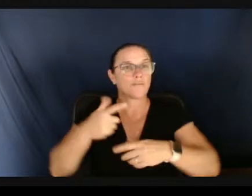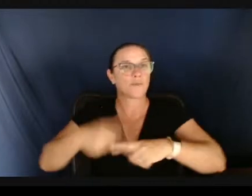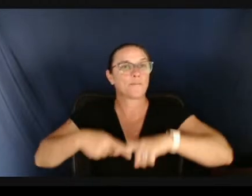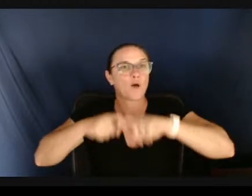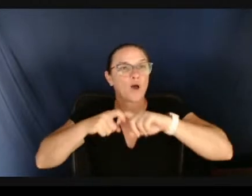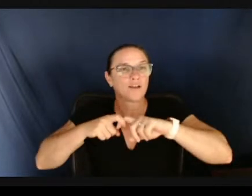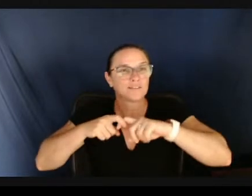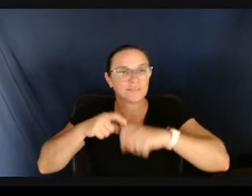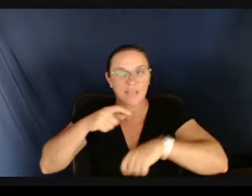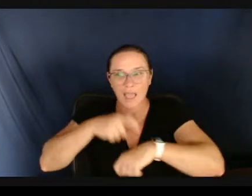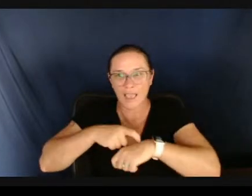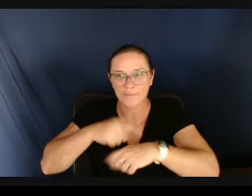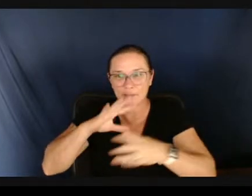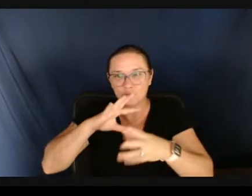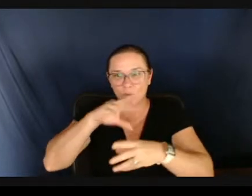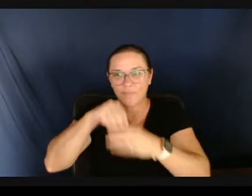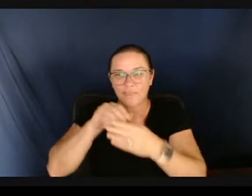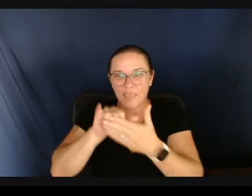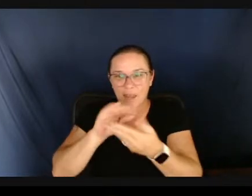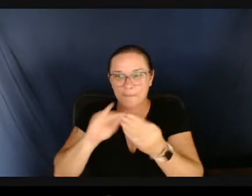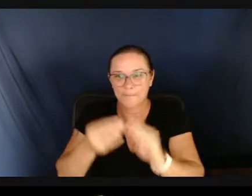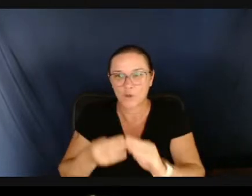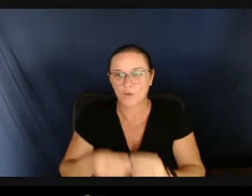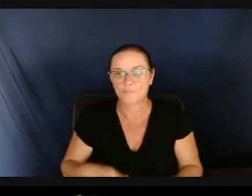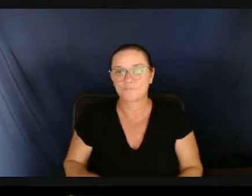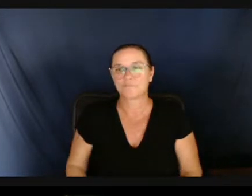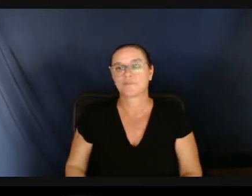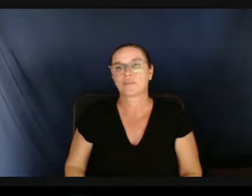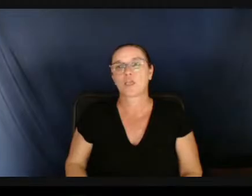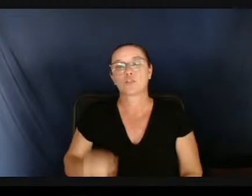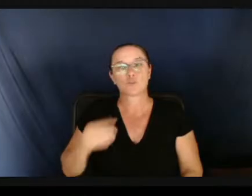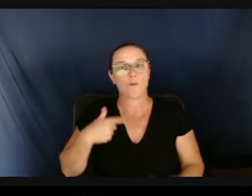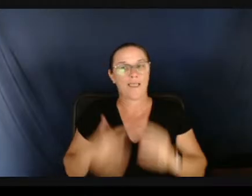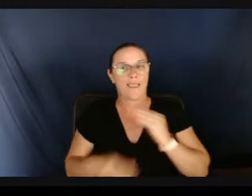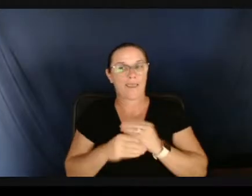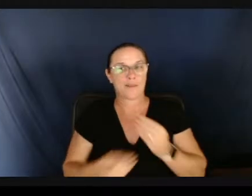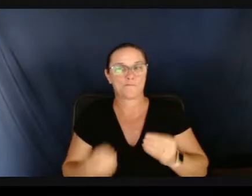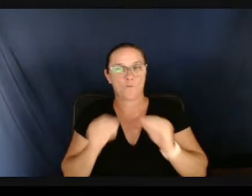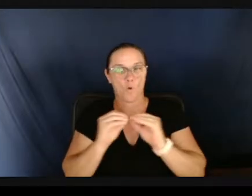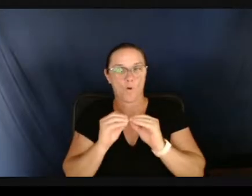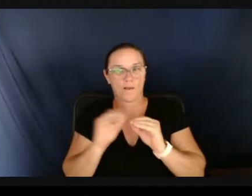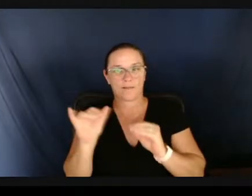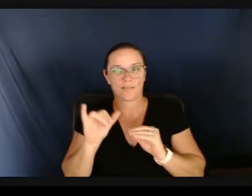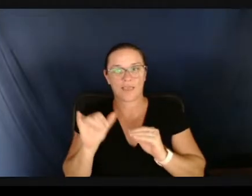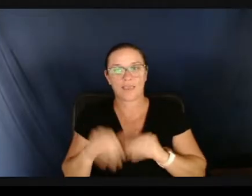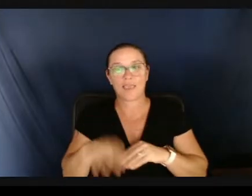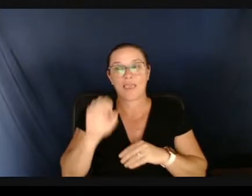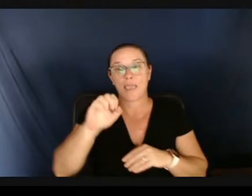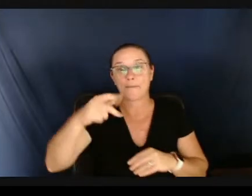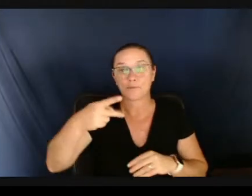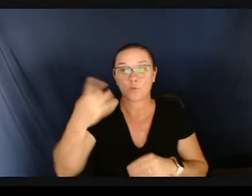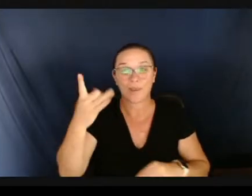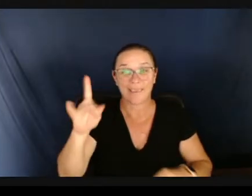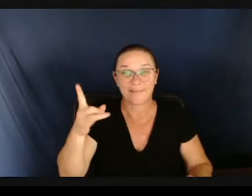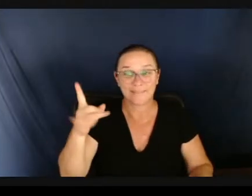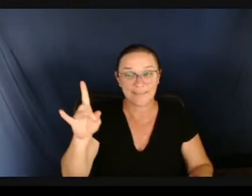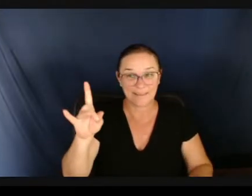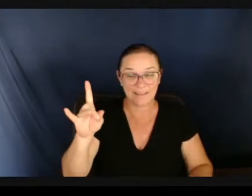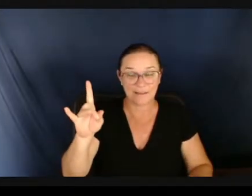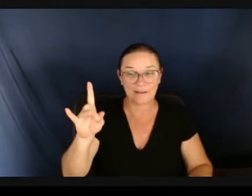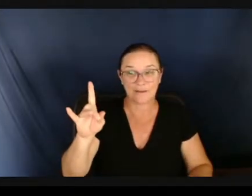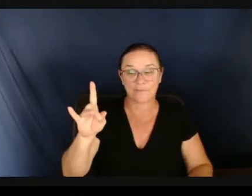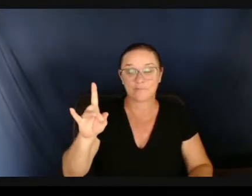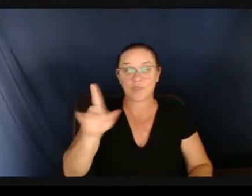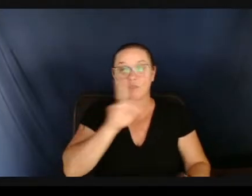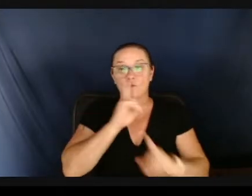in there. So I thought I would add a couple more columns over here. We have from episode 18, a report